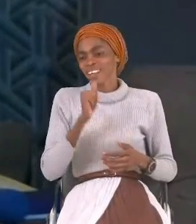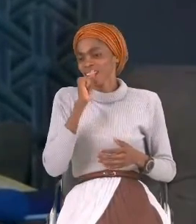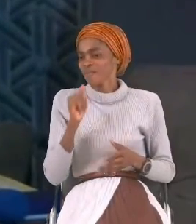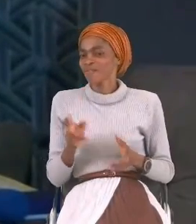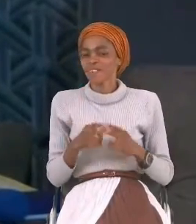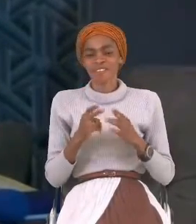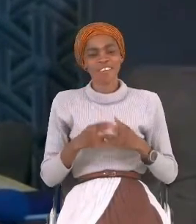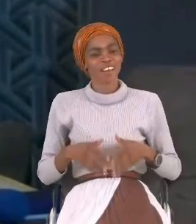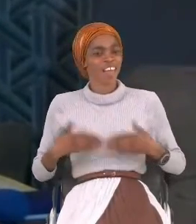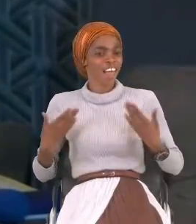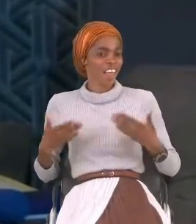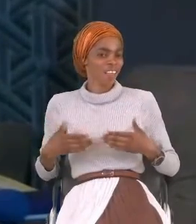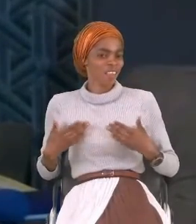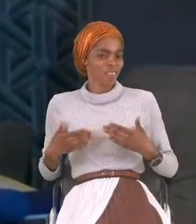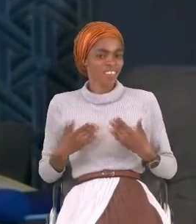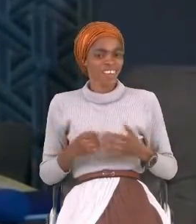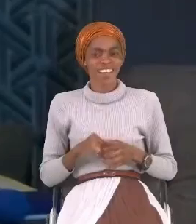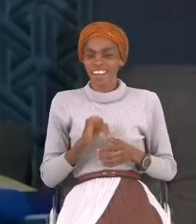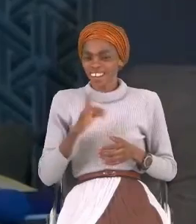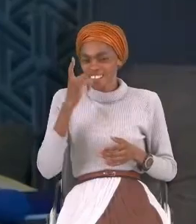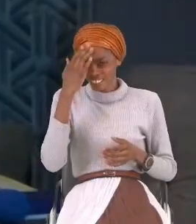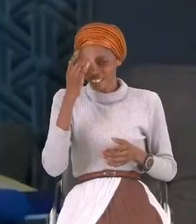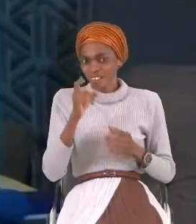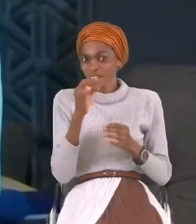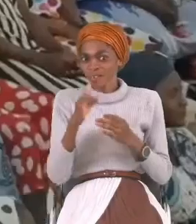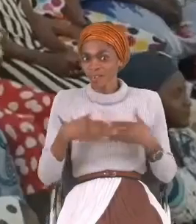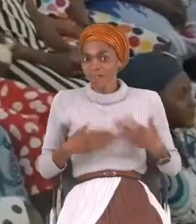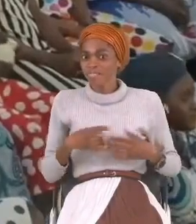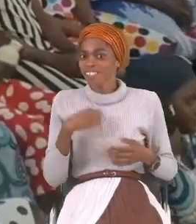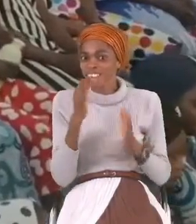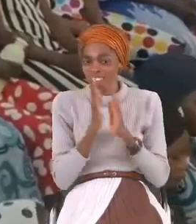know if you're happy, say amen.